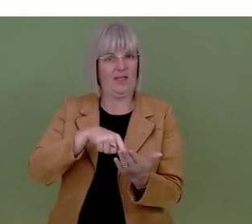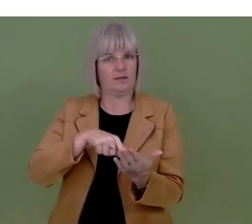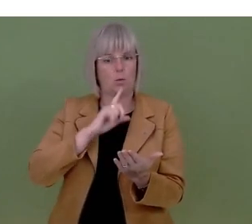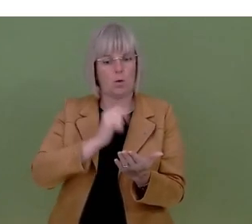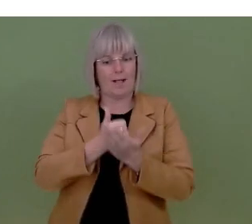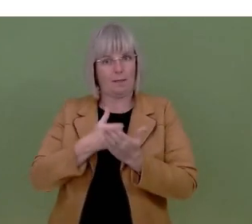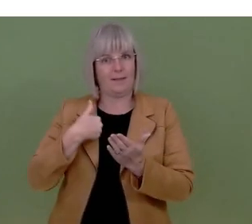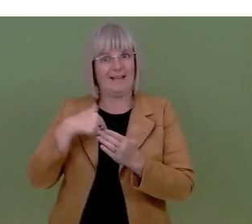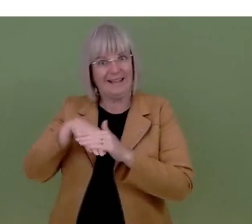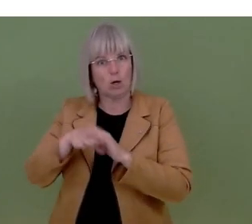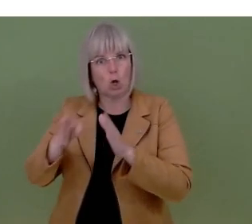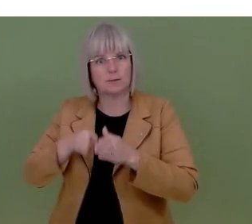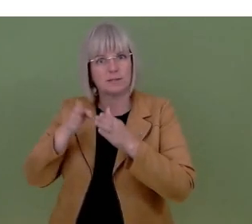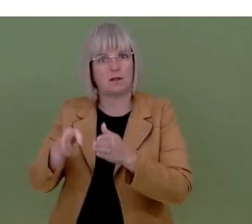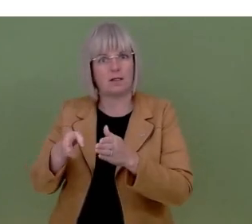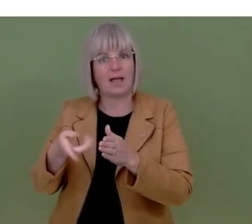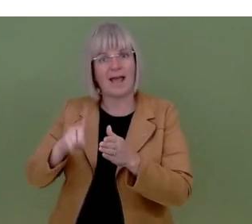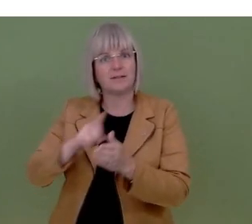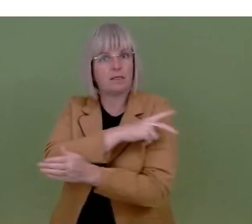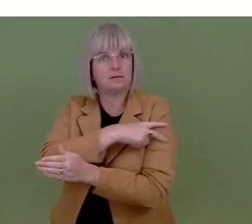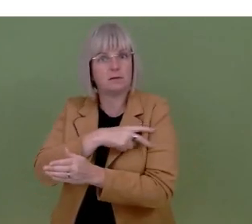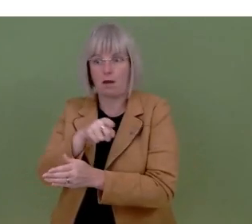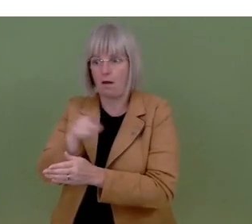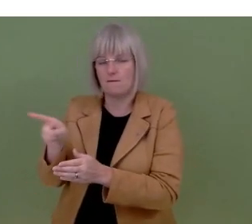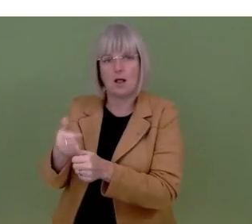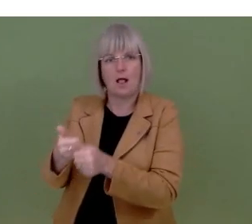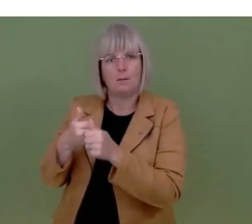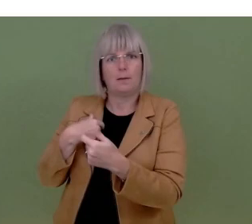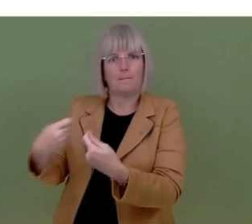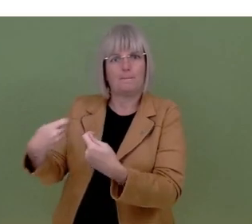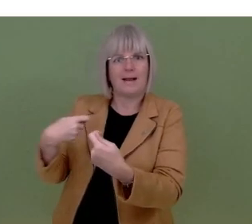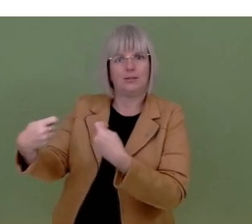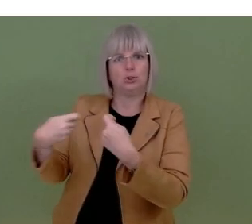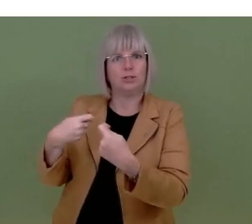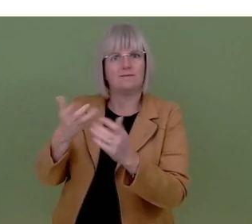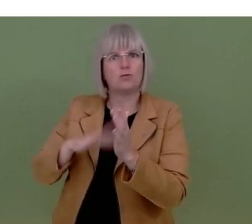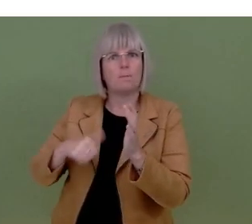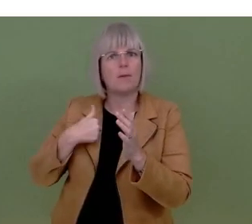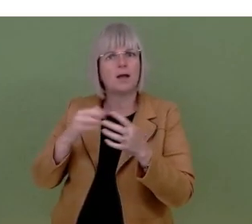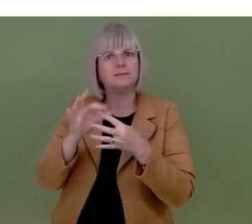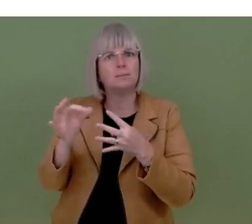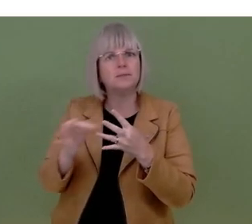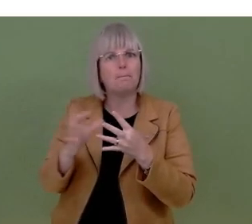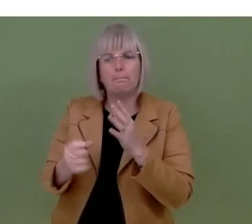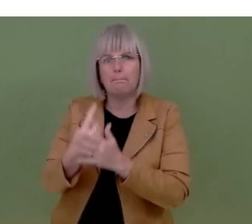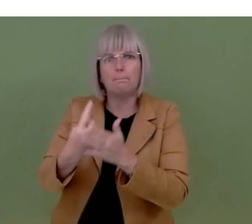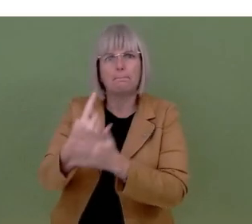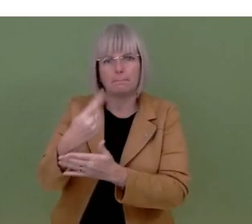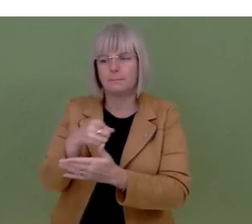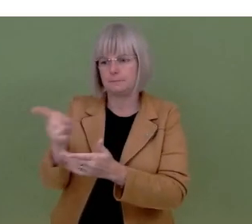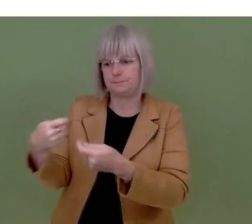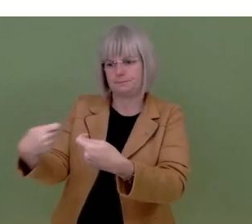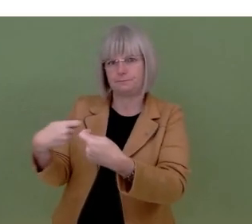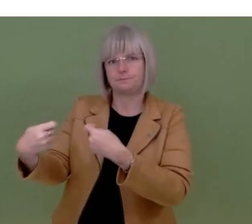help the staff in hospital manage me with the presentations that I'd experienced. So the consultant was involved in